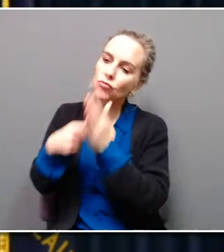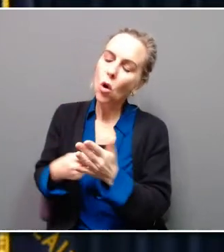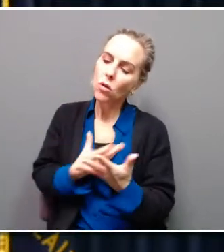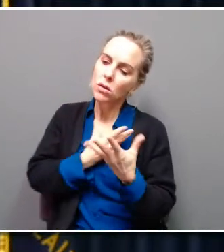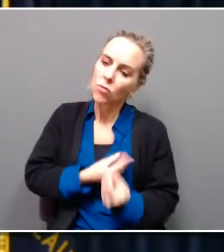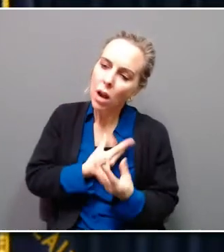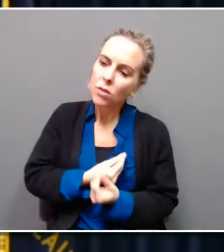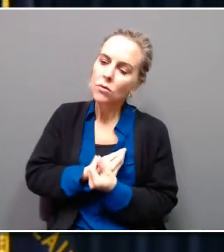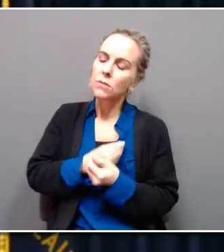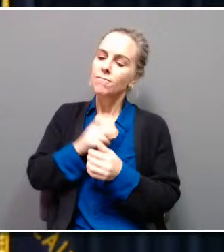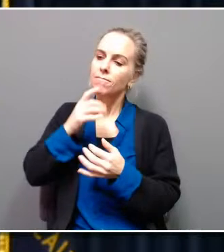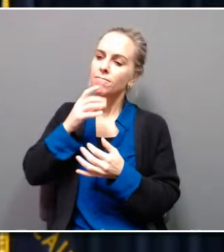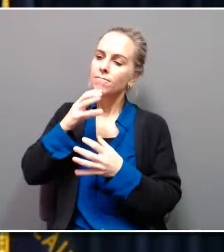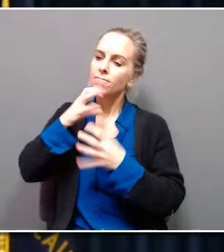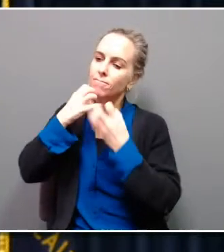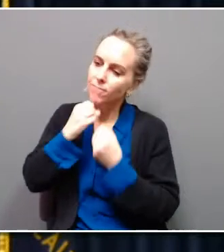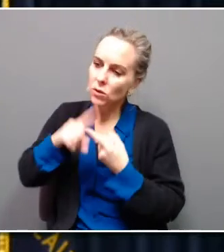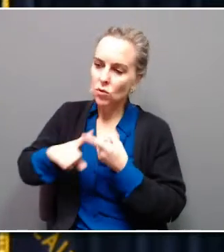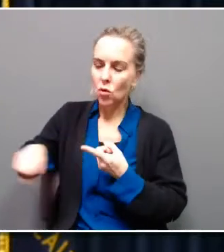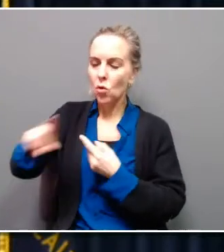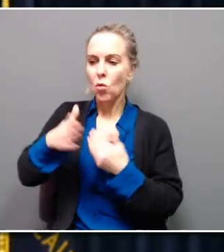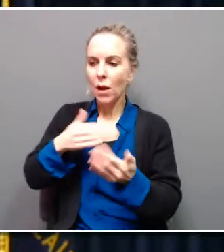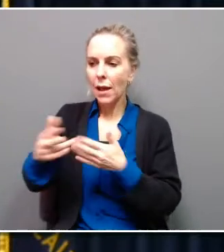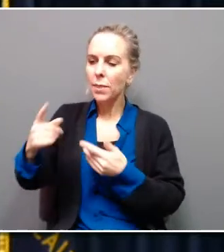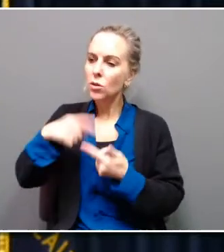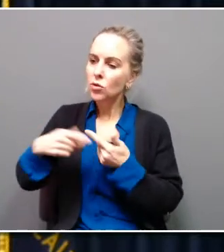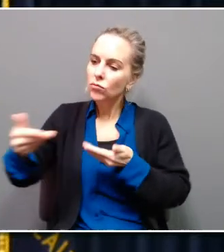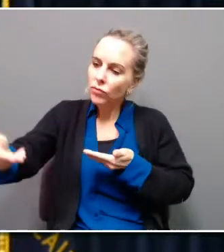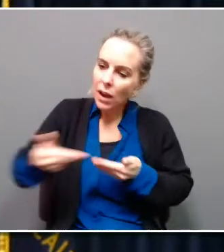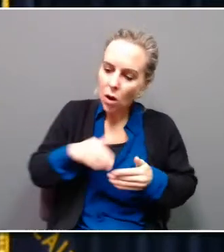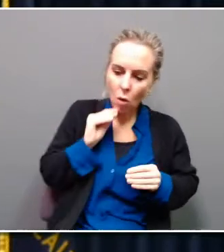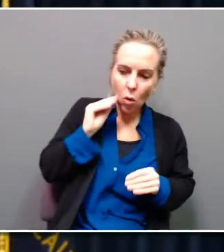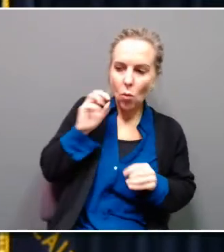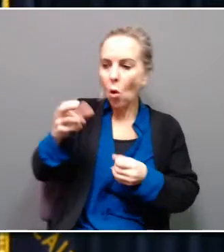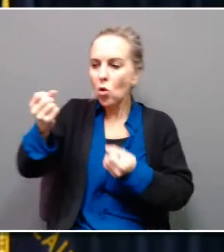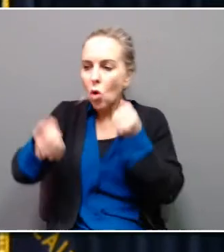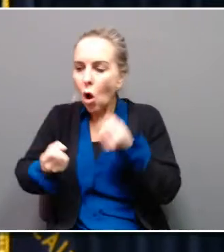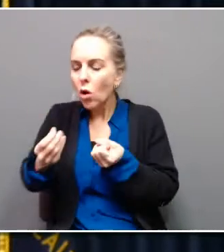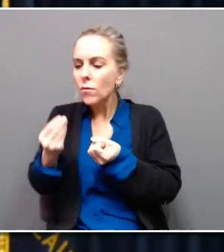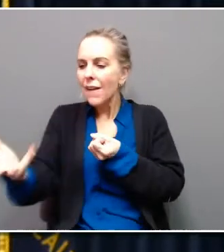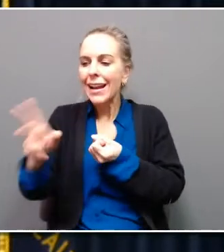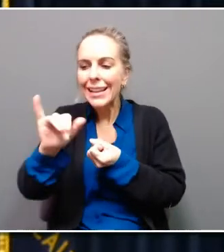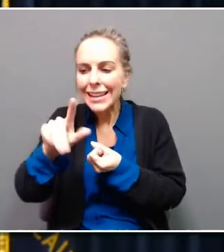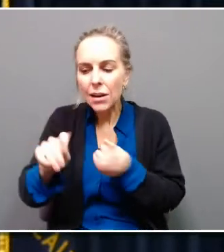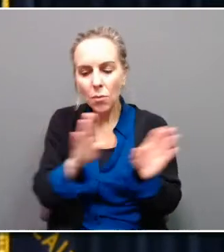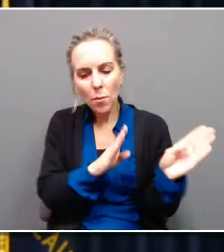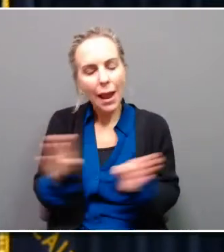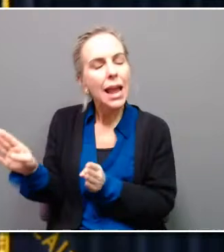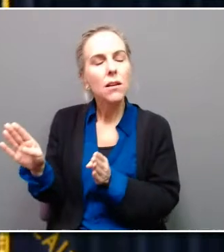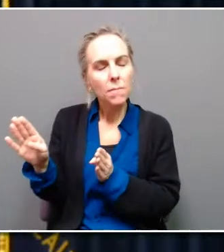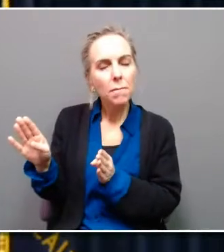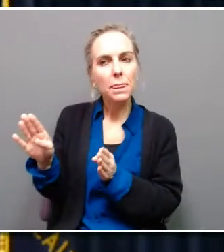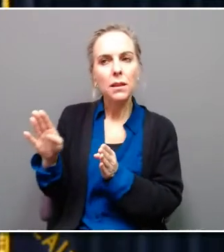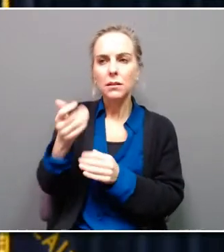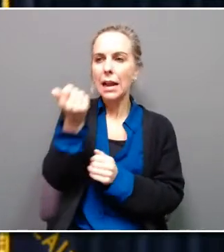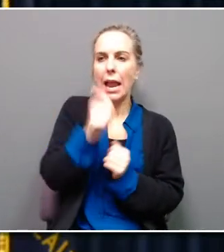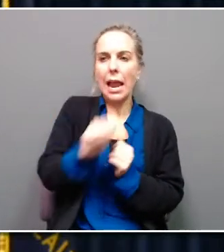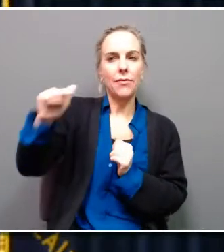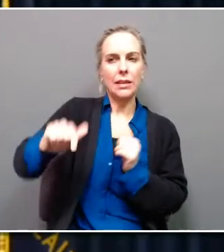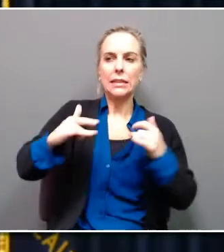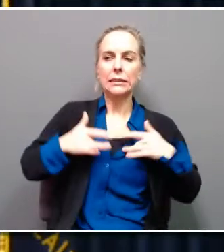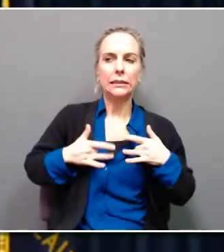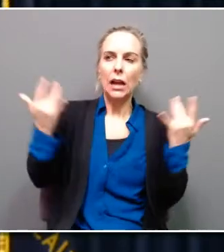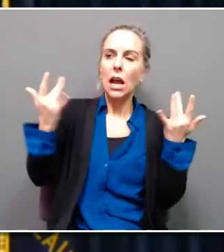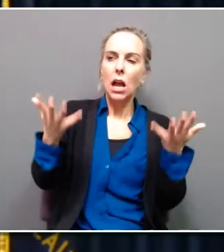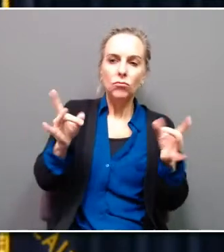to them, whether it's bringing them in our homes or in our car if theirs isn't prepared, to make sure that in any of these events that